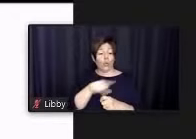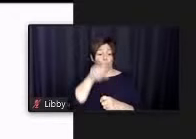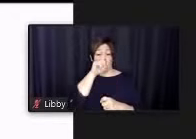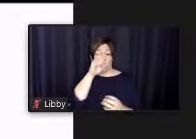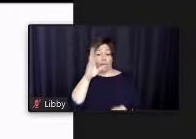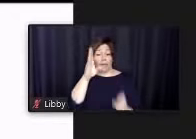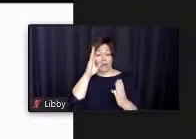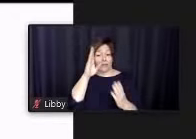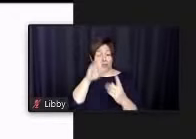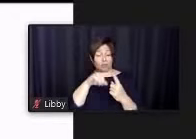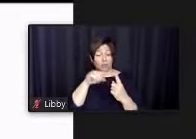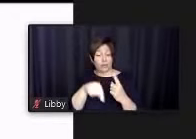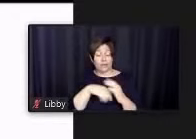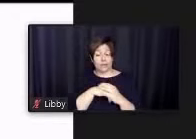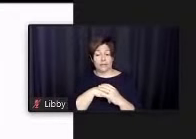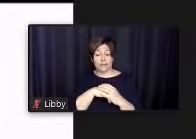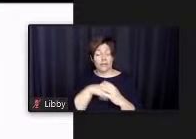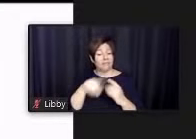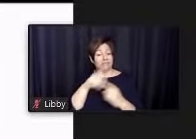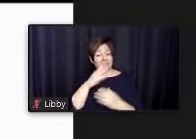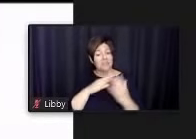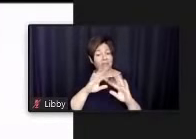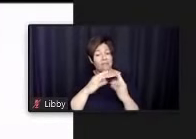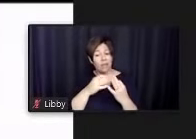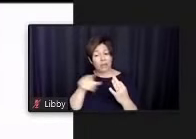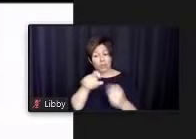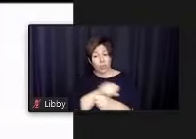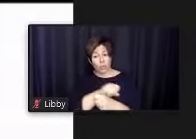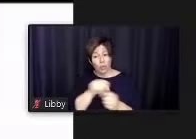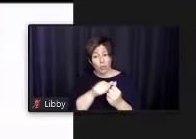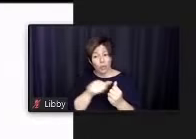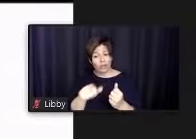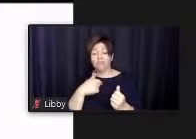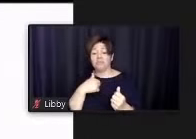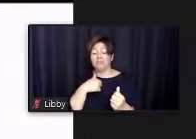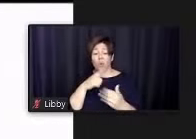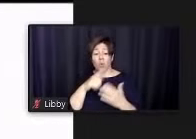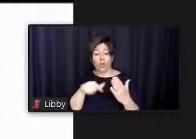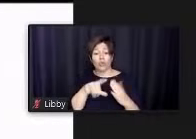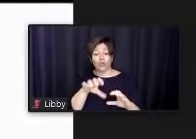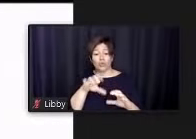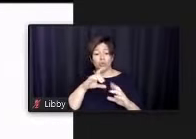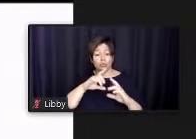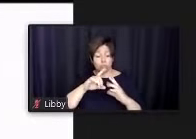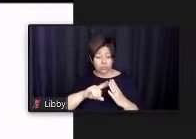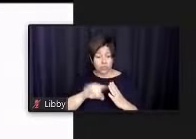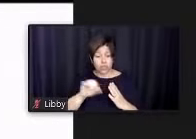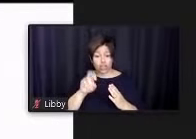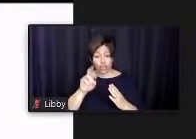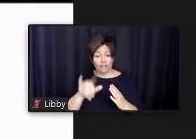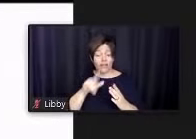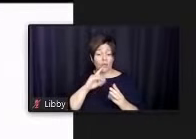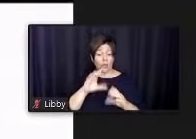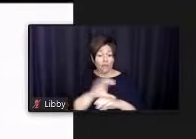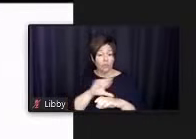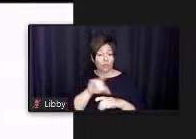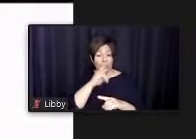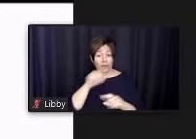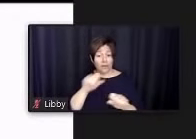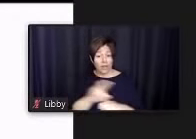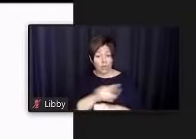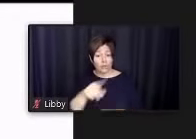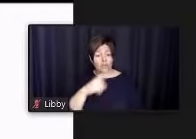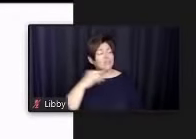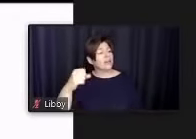attention to what's going on. Because there are some families with whom you are working with who, when we do surveys, they say, do you have a computer that the kid can use? And they'll say